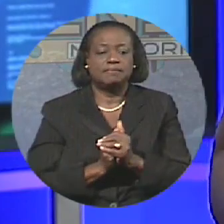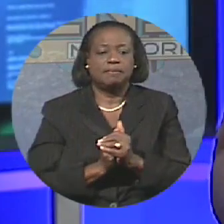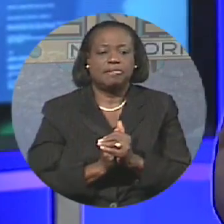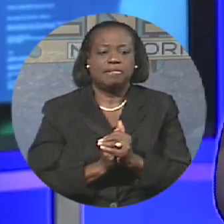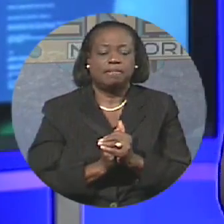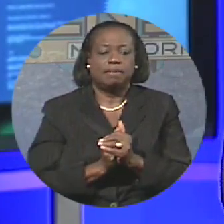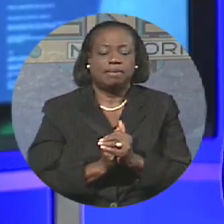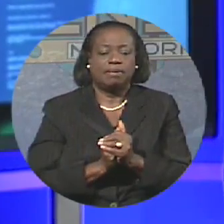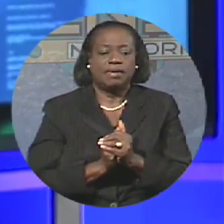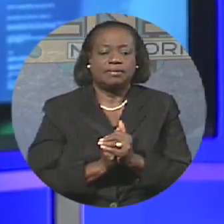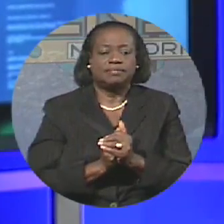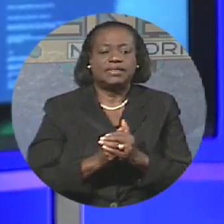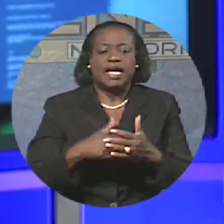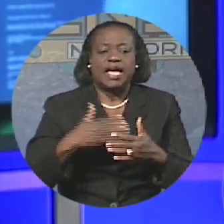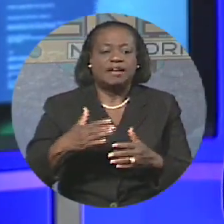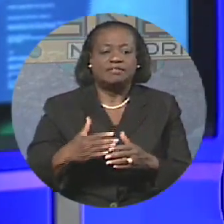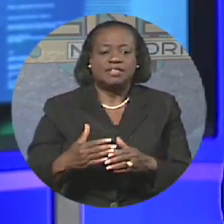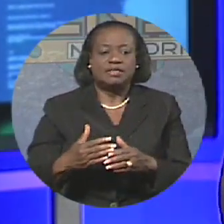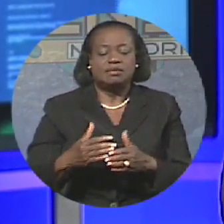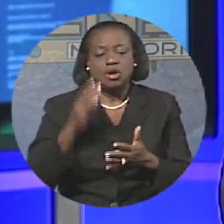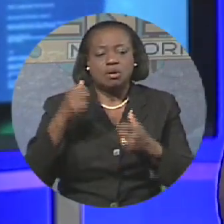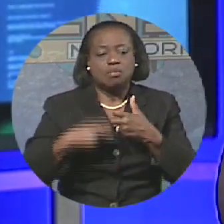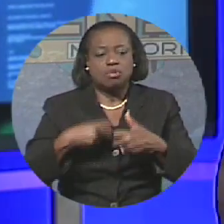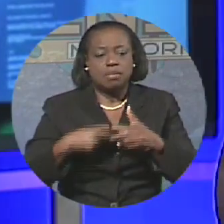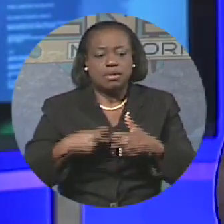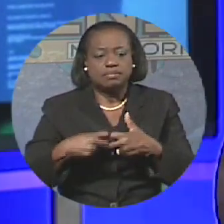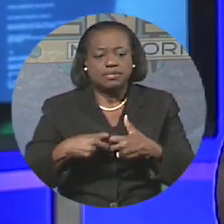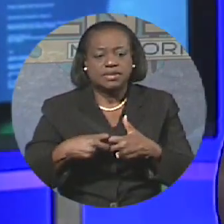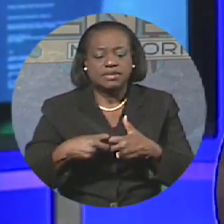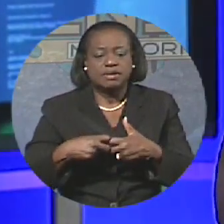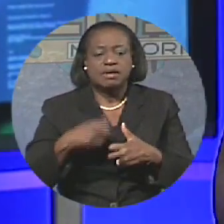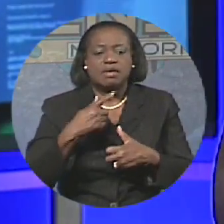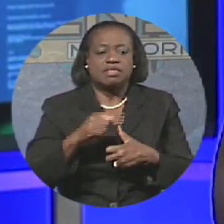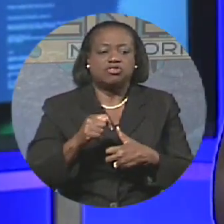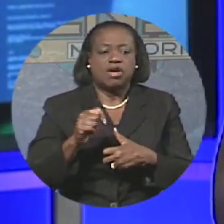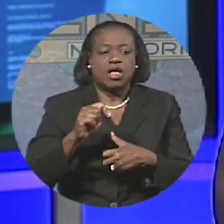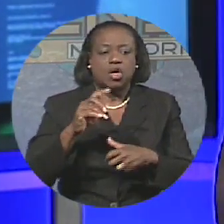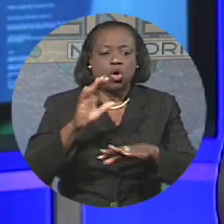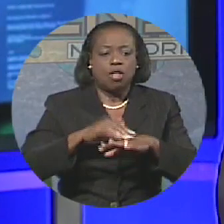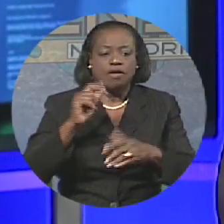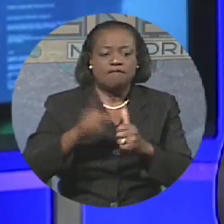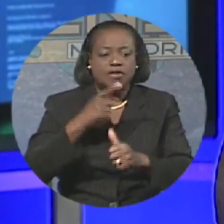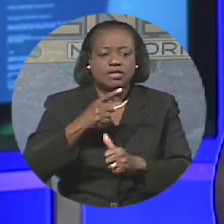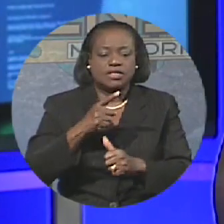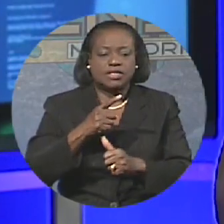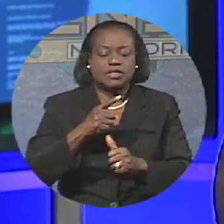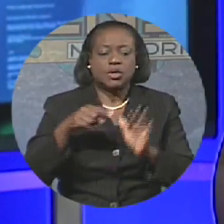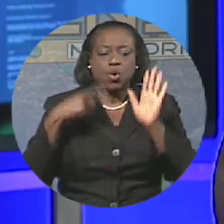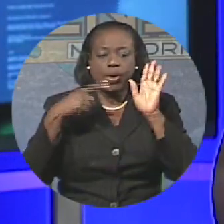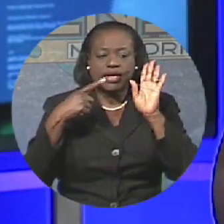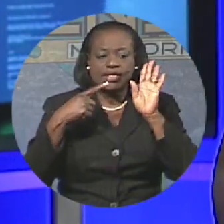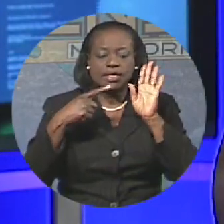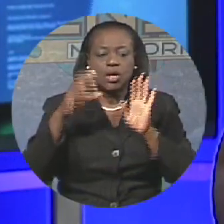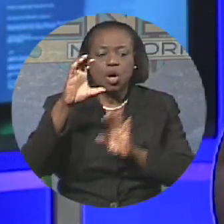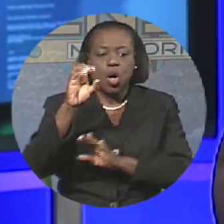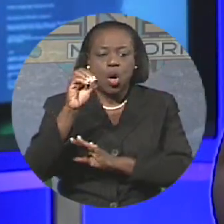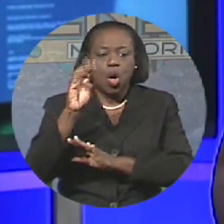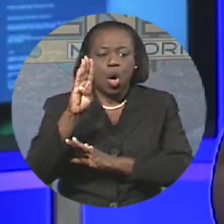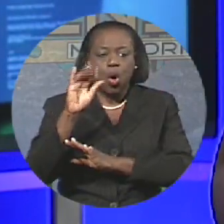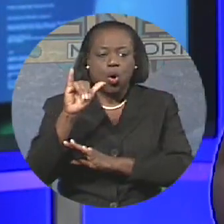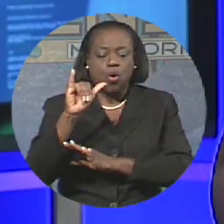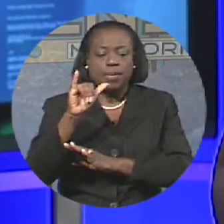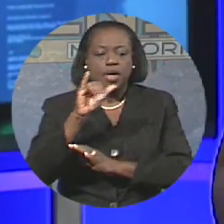After hitting a number of snags, the Crown finally called its first witness today in the Kofhe Goodman murder trial. Goodman is accused of